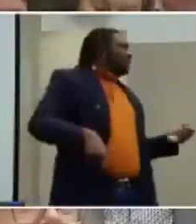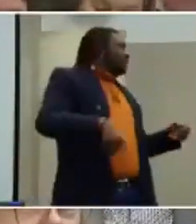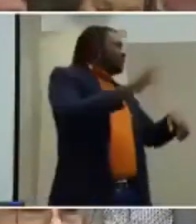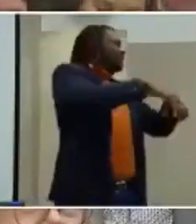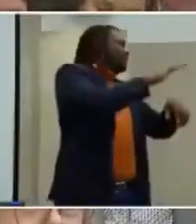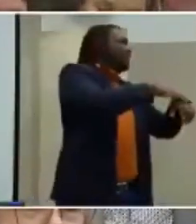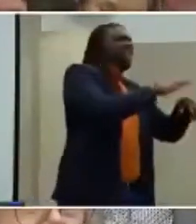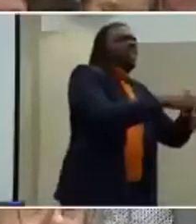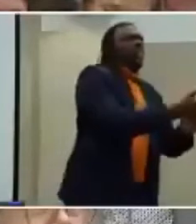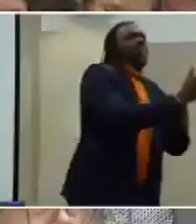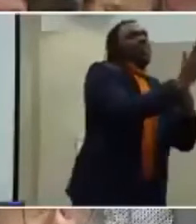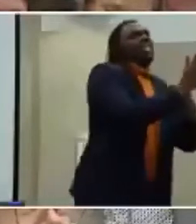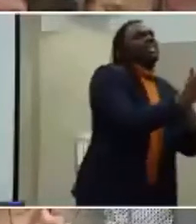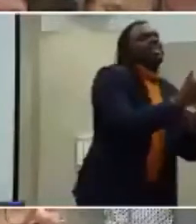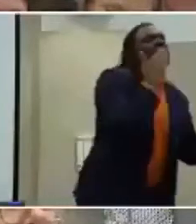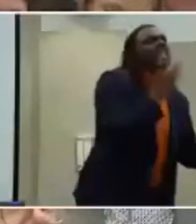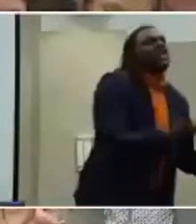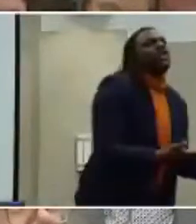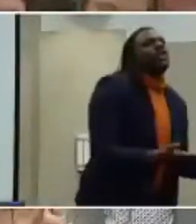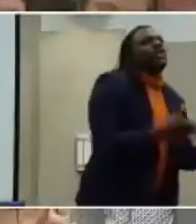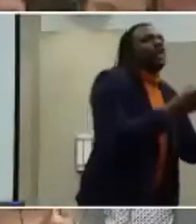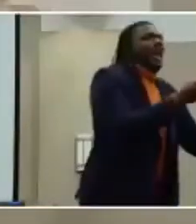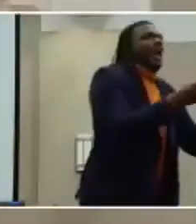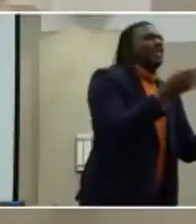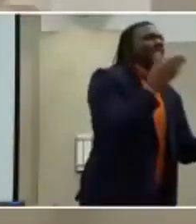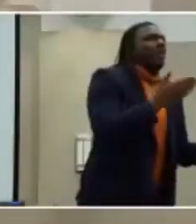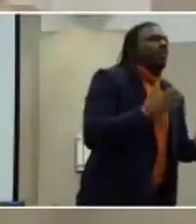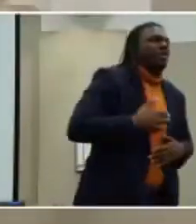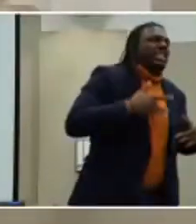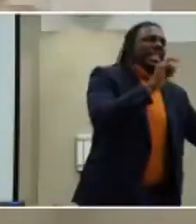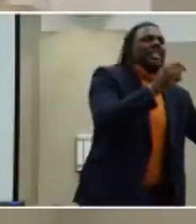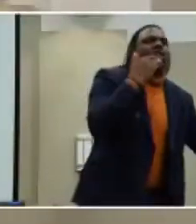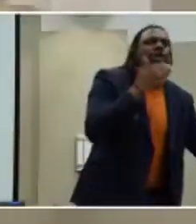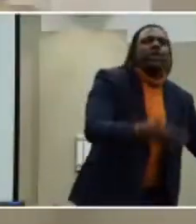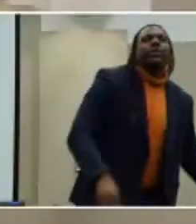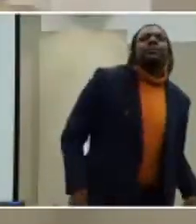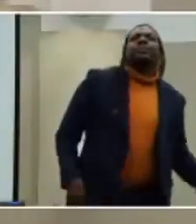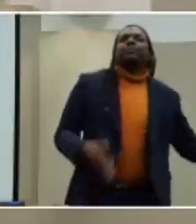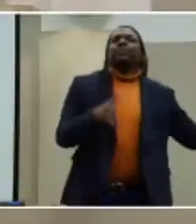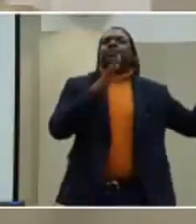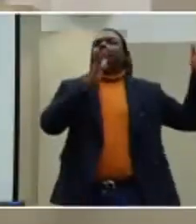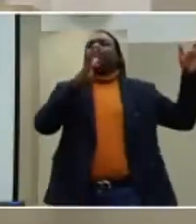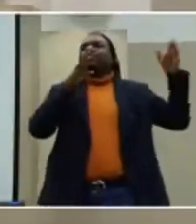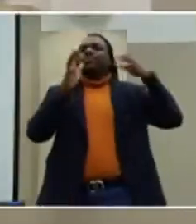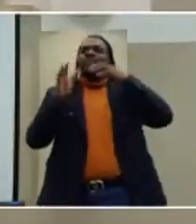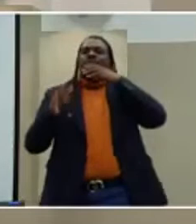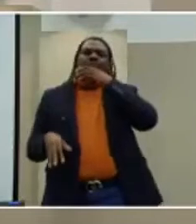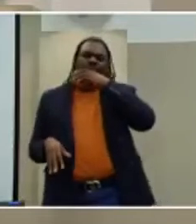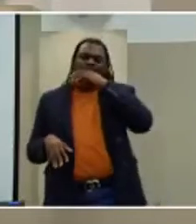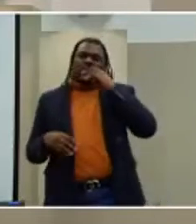the 3 minutes. So thank you for your comments, sir. I appreciate it. Gentleman in the back.